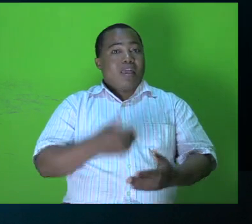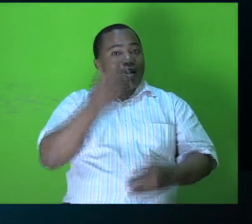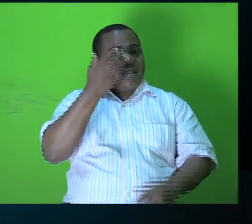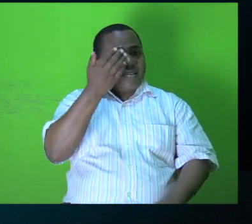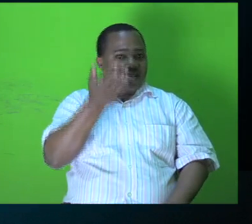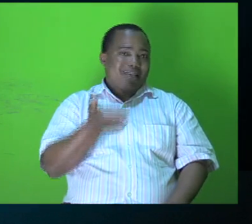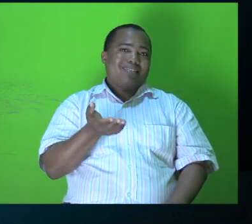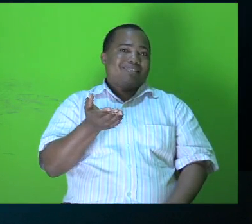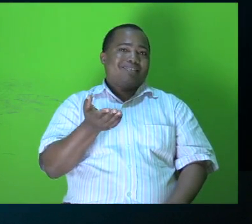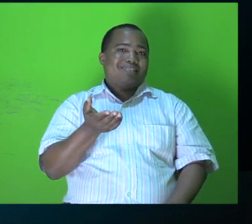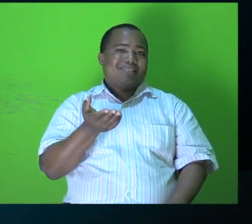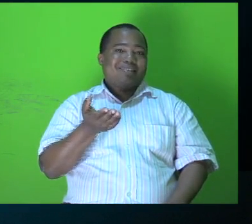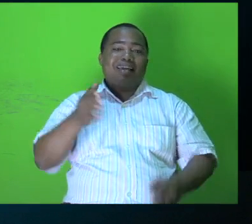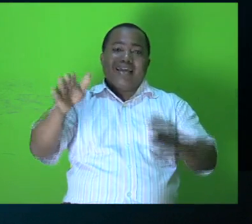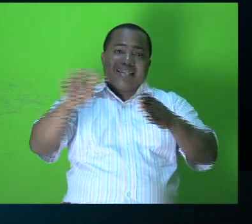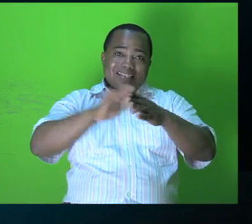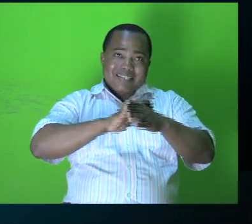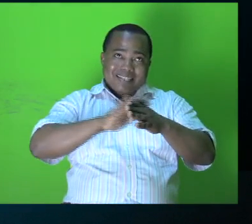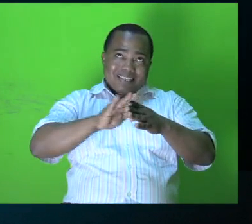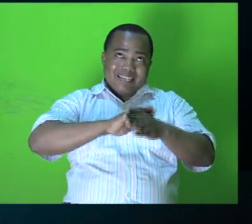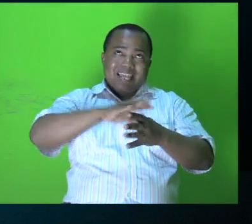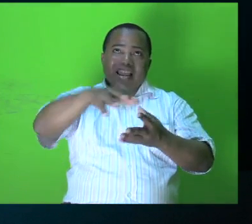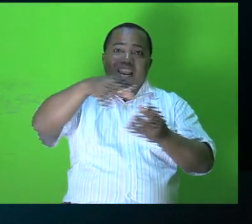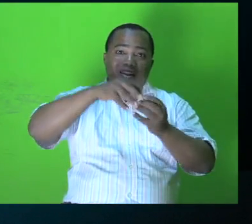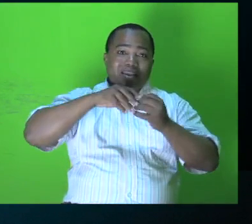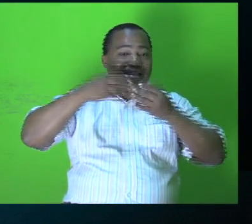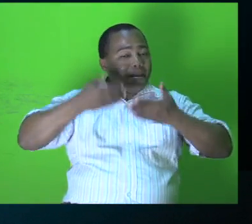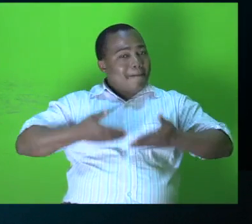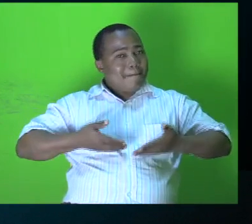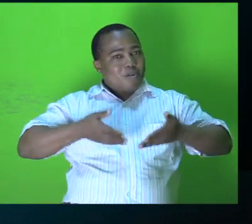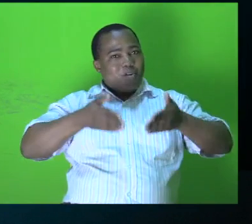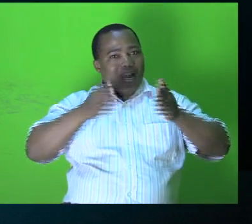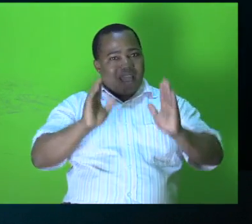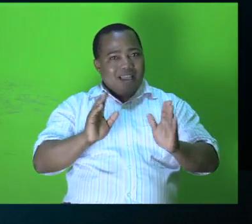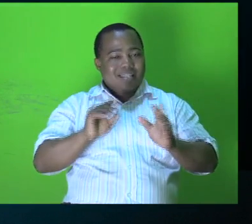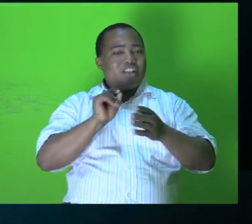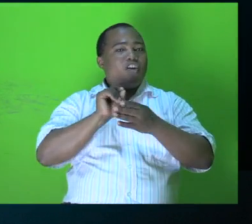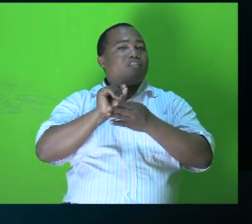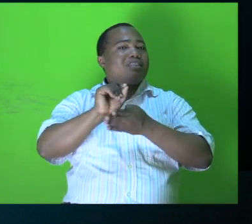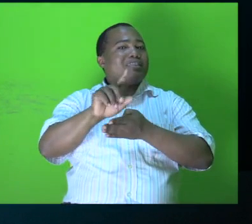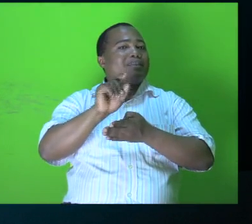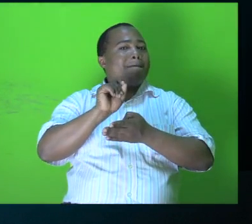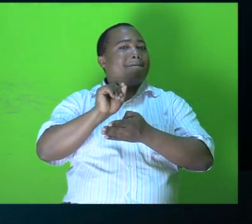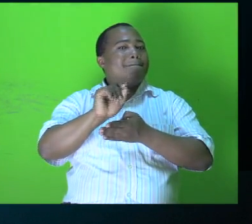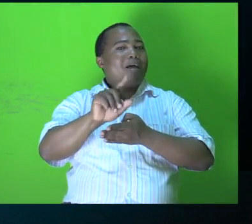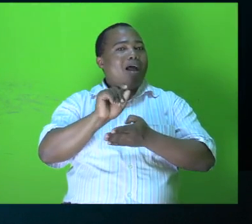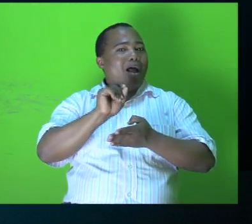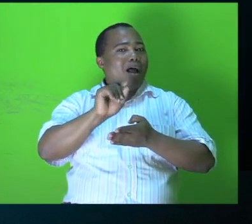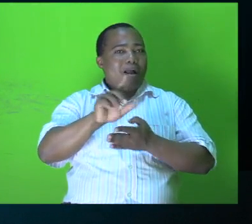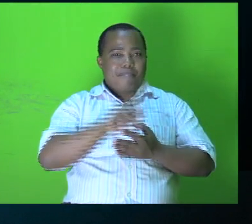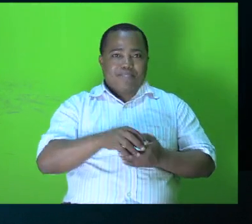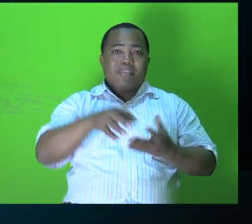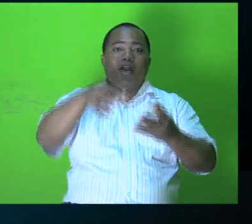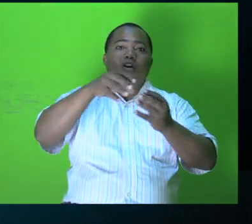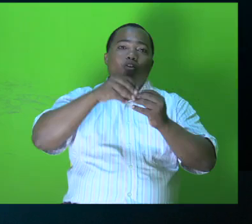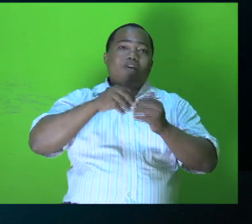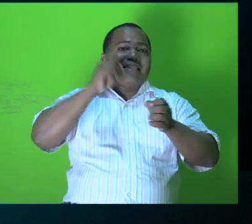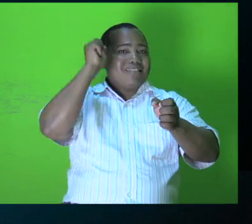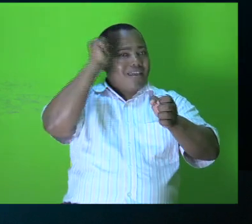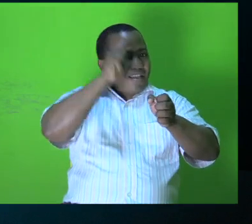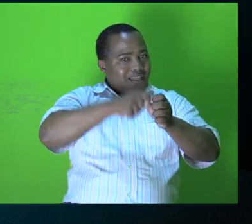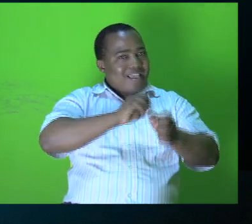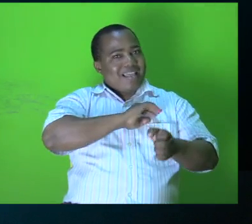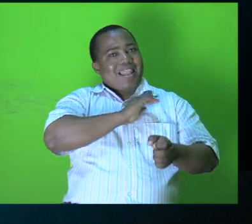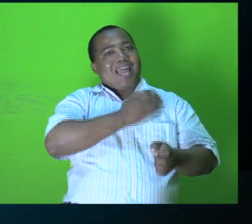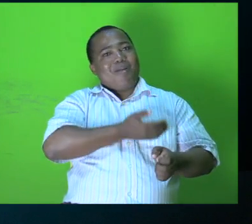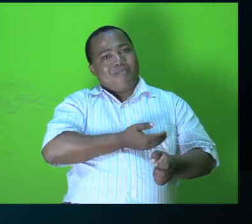That deals with the production of sperms and eggs